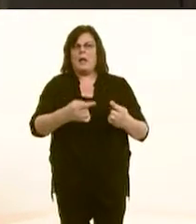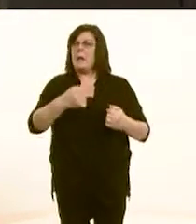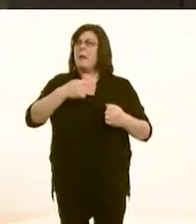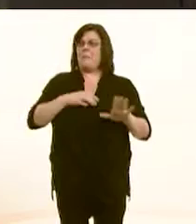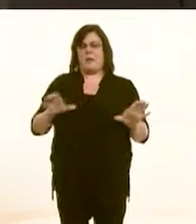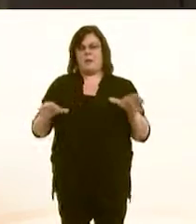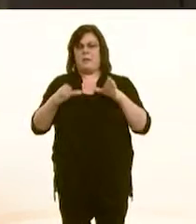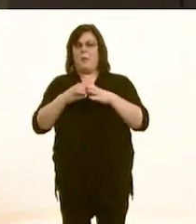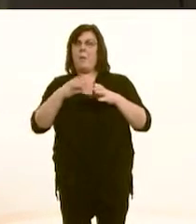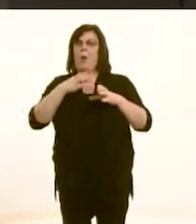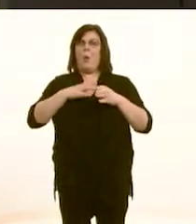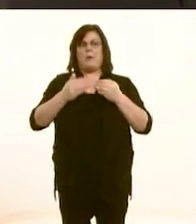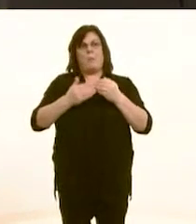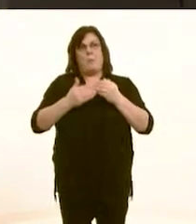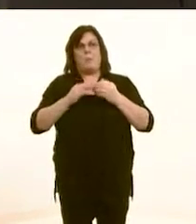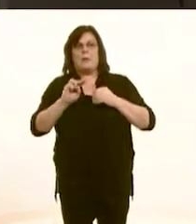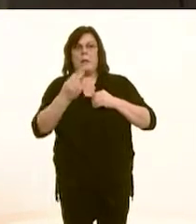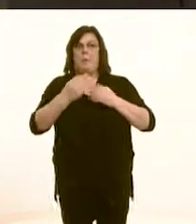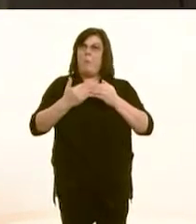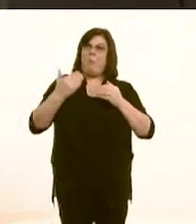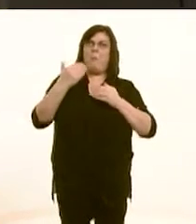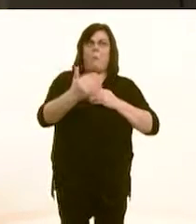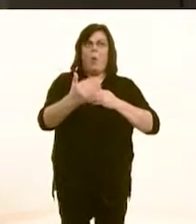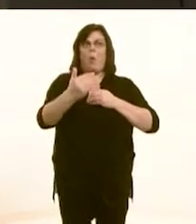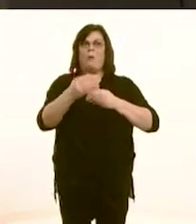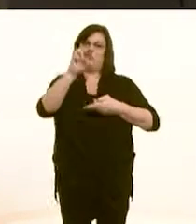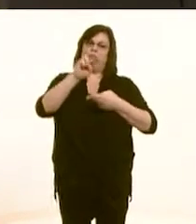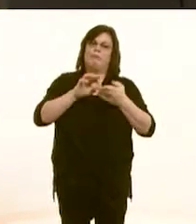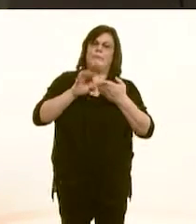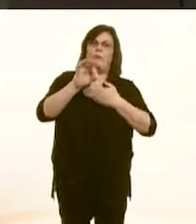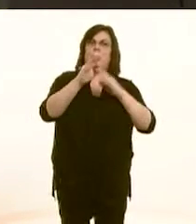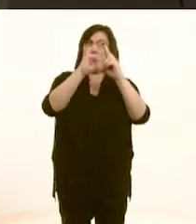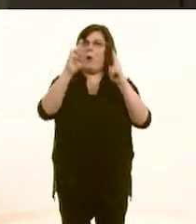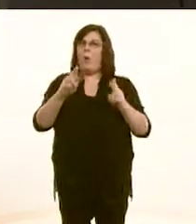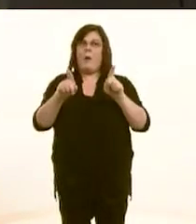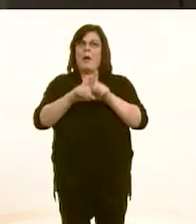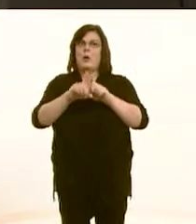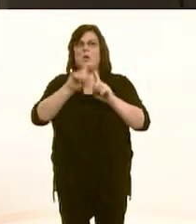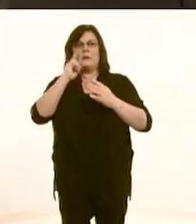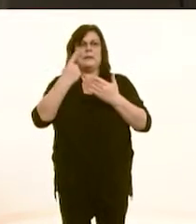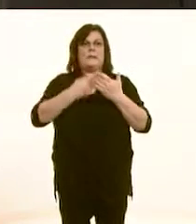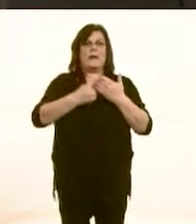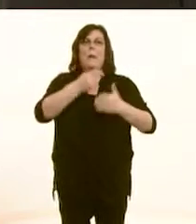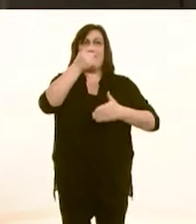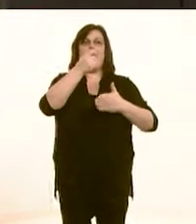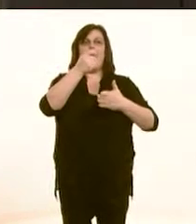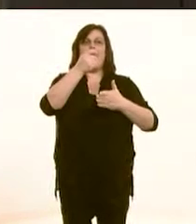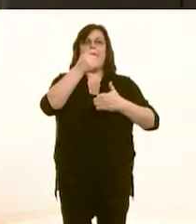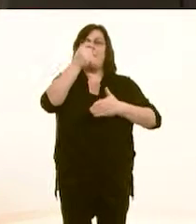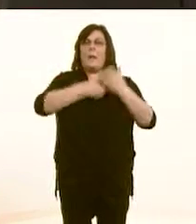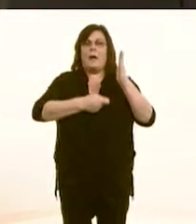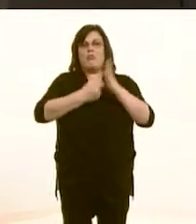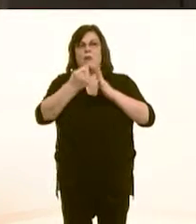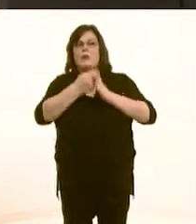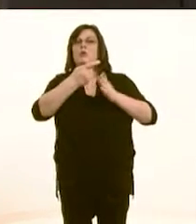the number of affordable homes and to introduce a rent-to-buy scheme that would allow people to make monthly payments equivalent to the rent to build up a share in